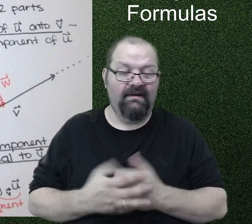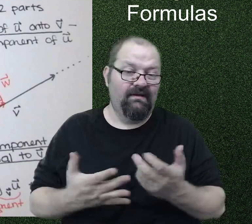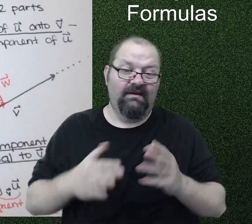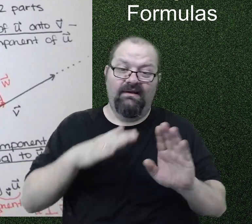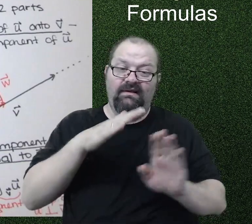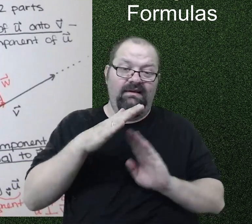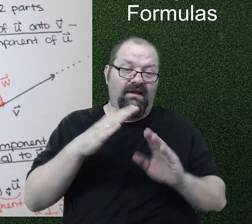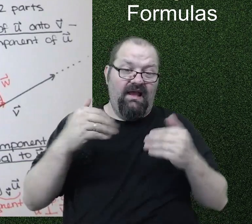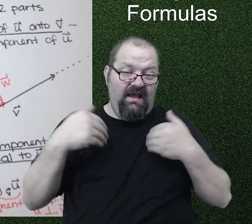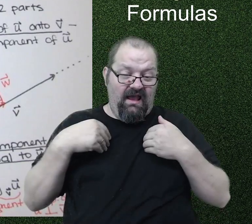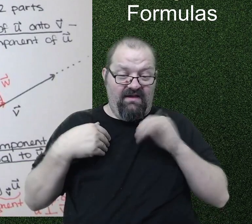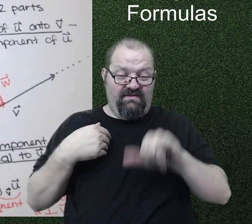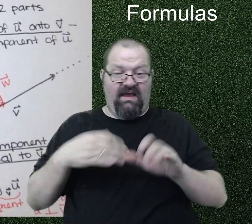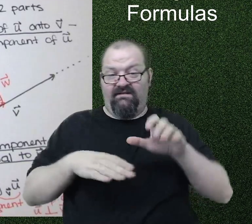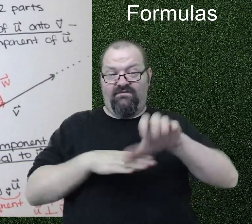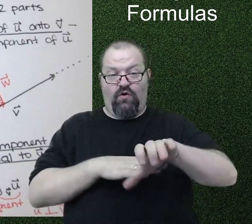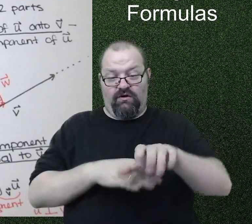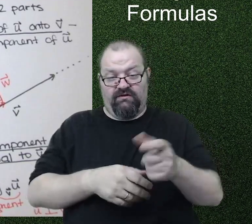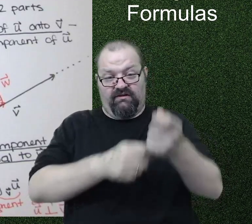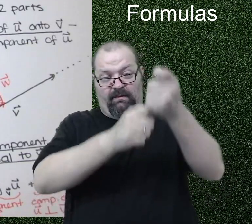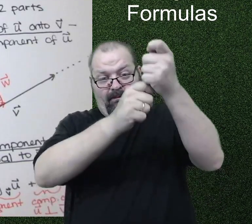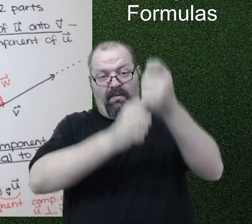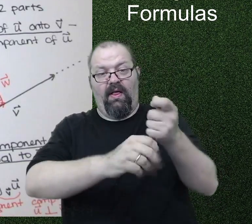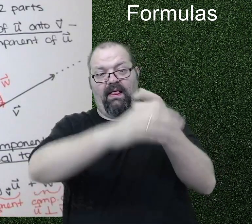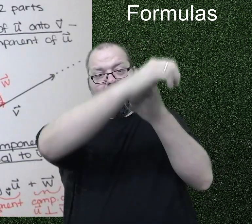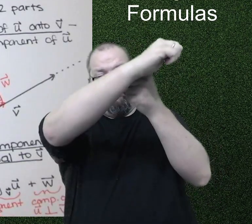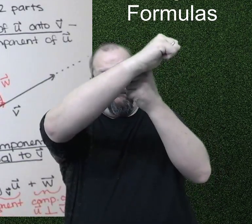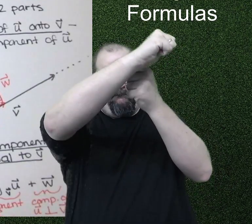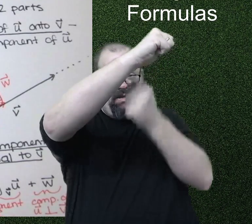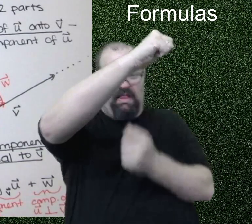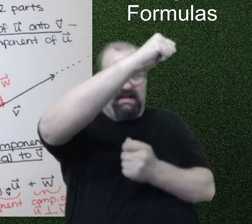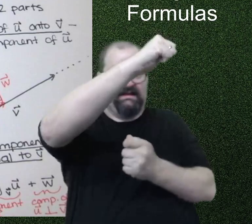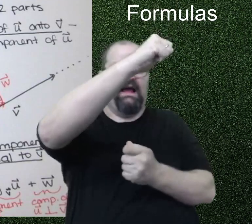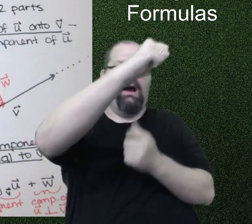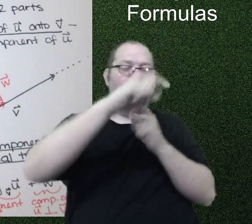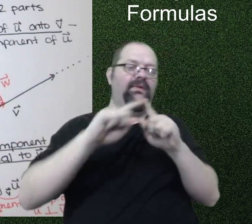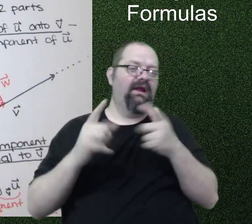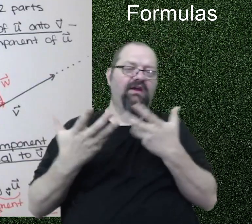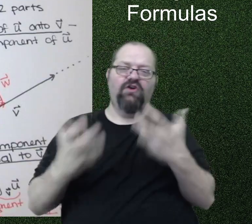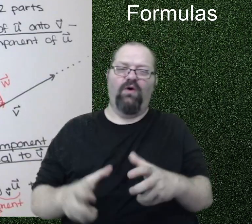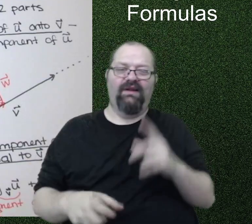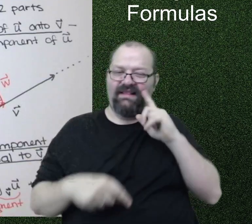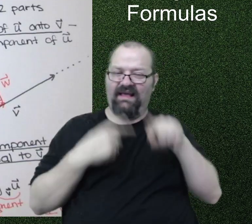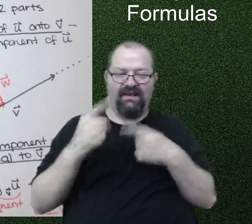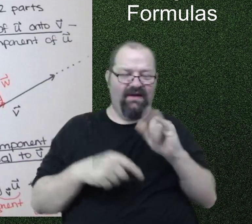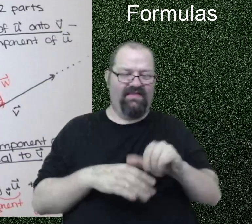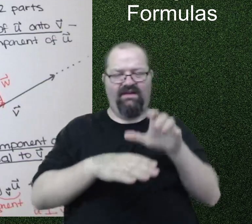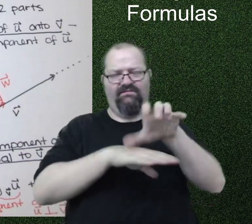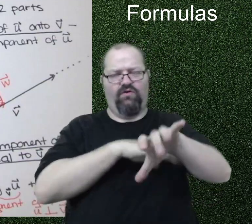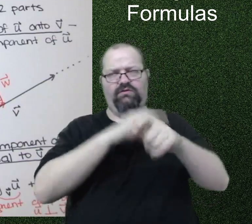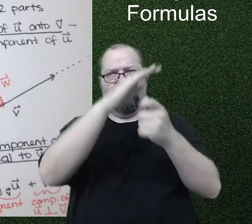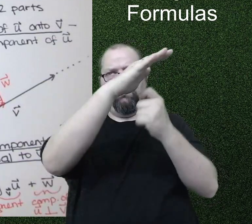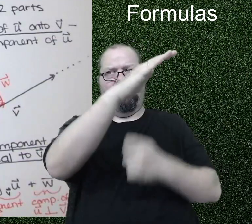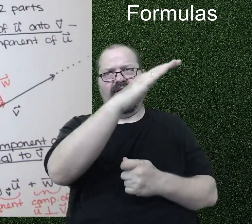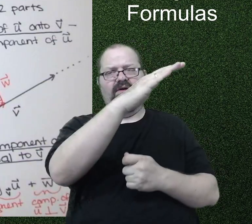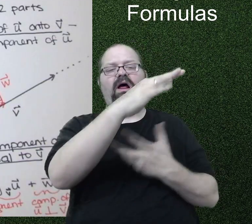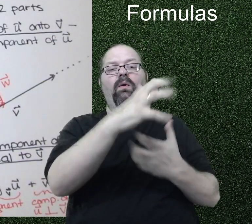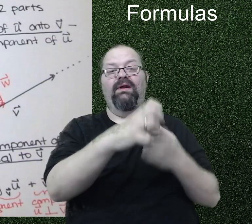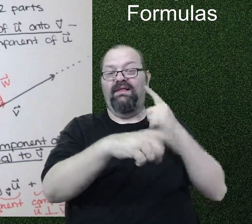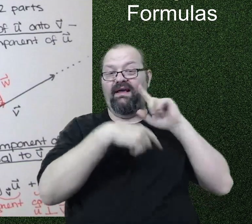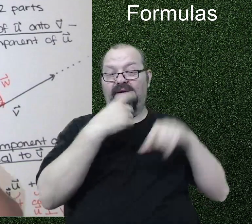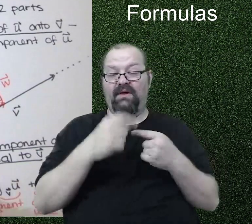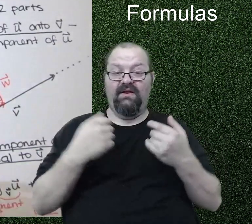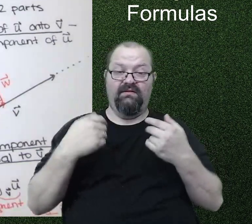Basically, I've got this force that's pulling down, but I don't want to think of it as a force pulling down. I want to think of it as a force with